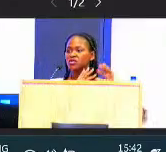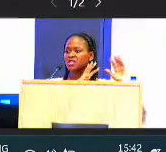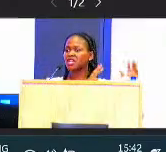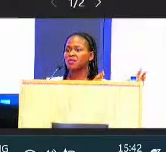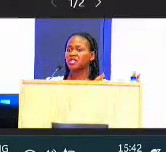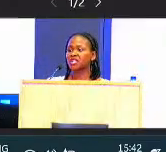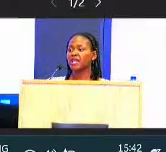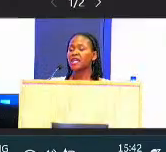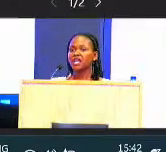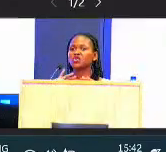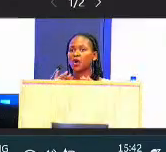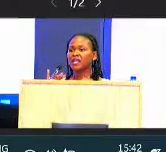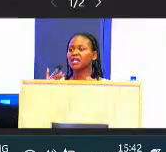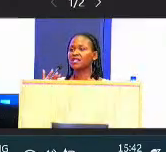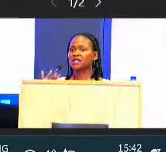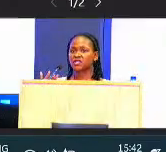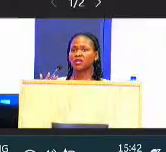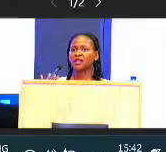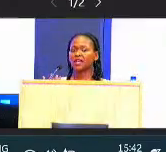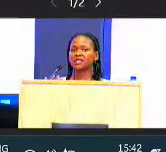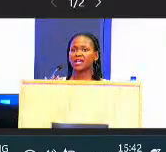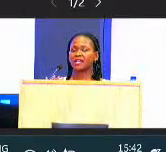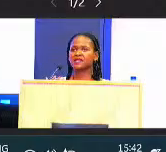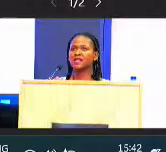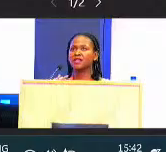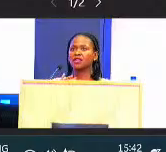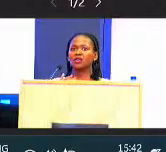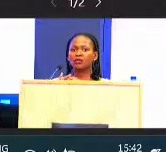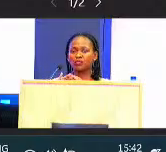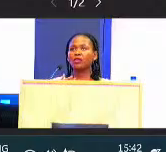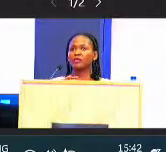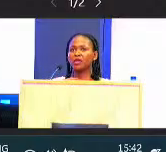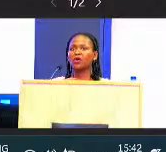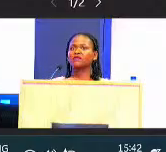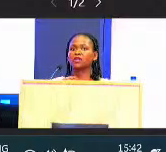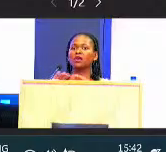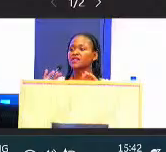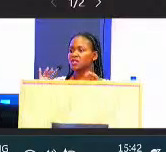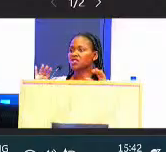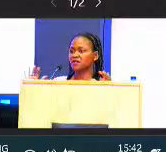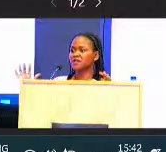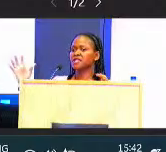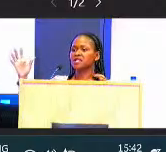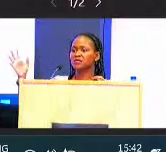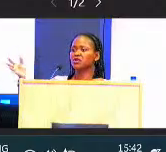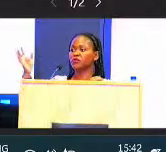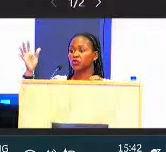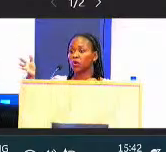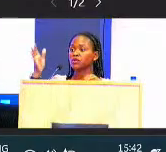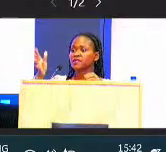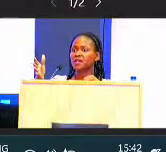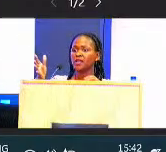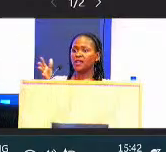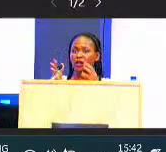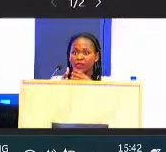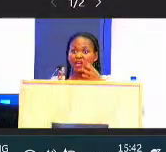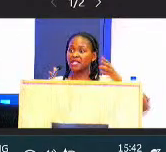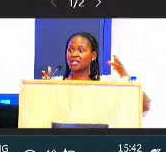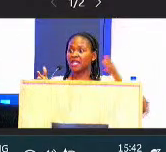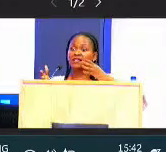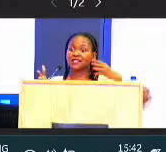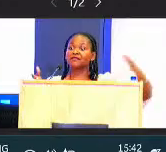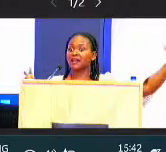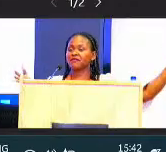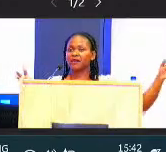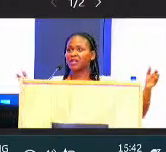to decommissioning. It's one industry that has probably one of the longest longevity in terms of roles that it